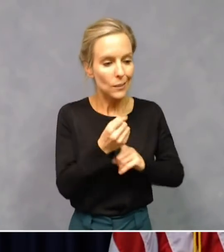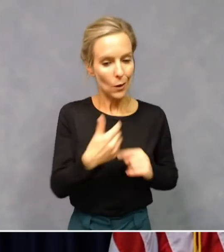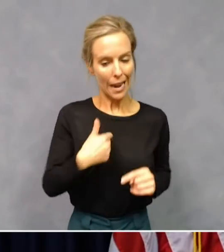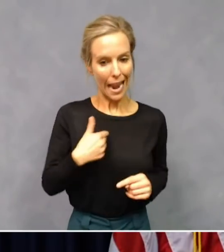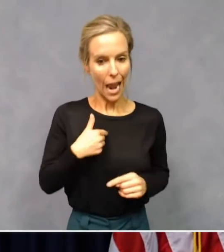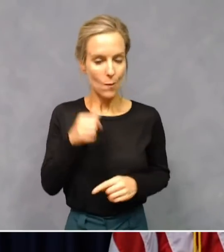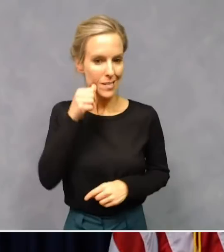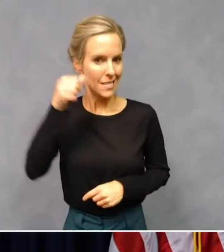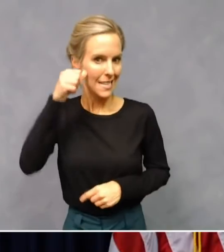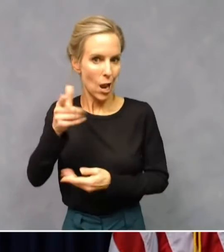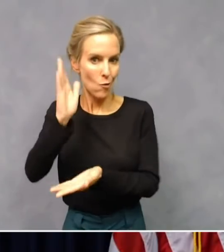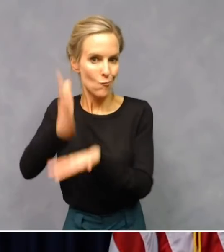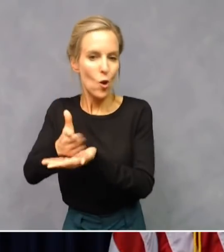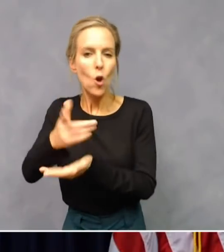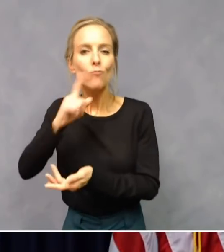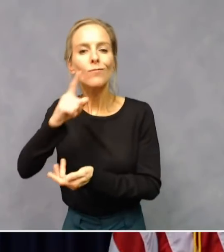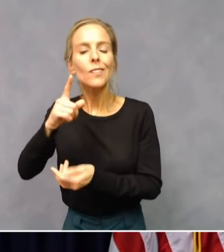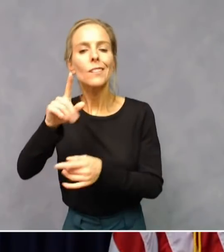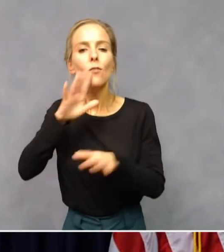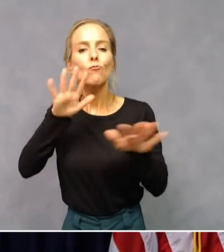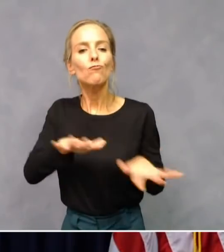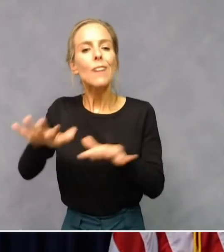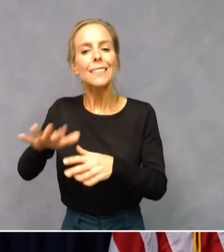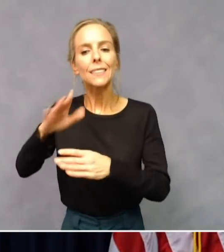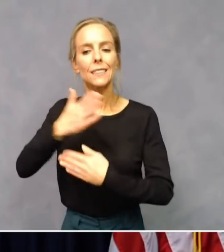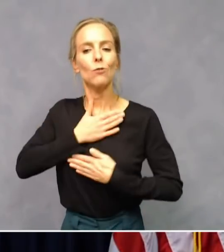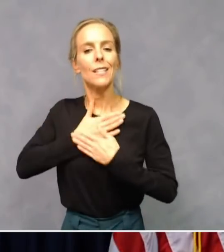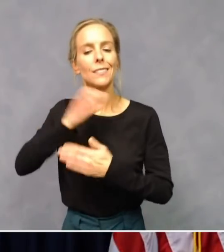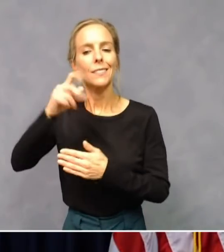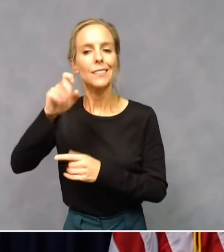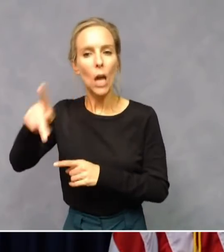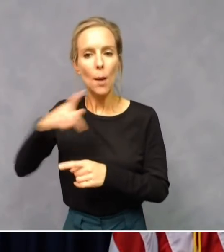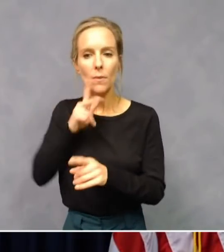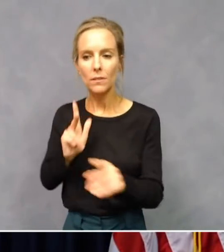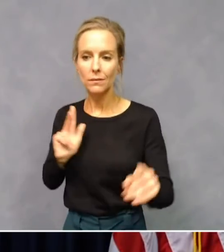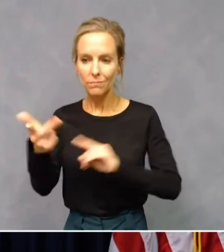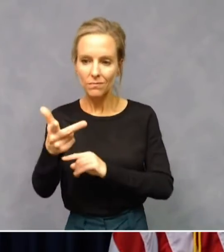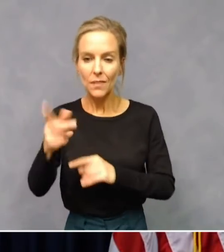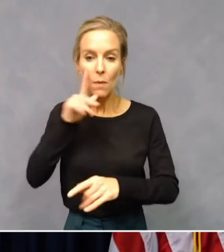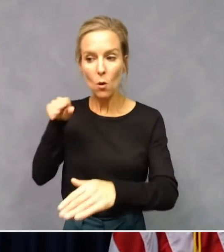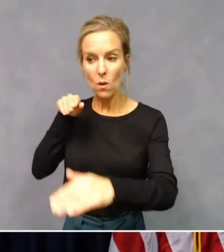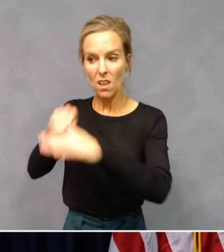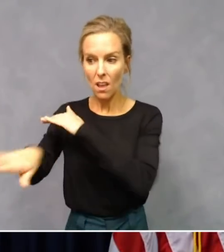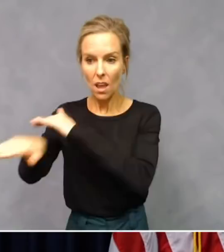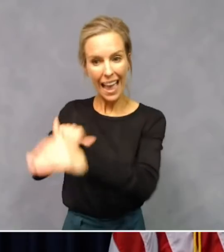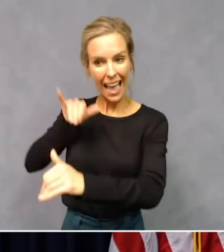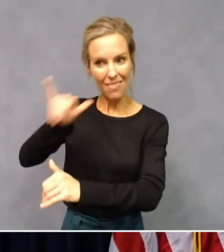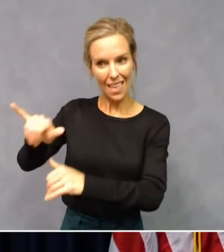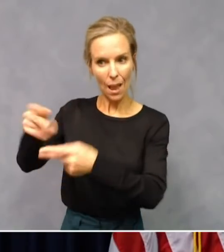where people were just breezing past the sign telling them to wear masks and going in without masks.